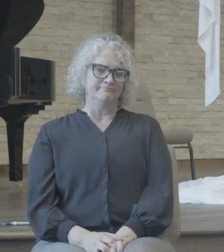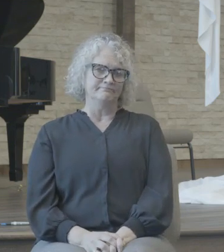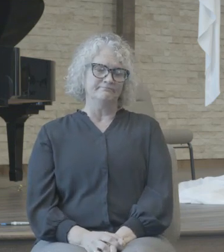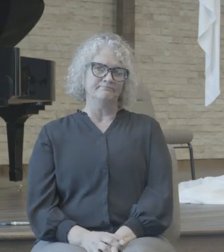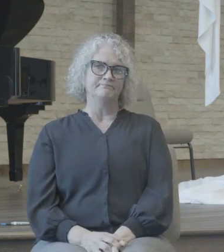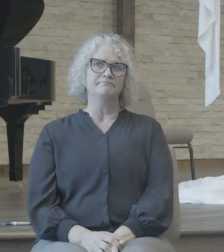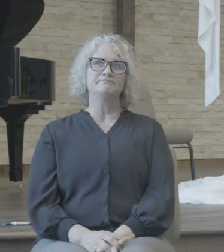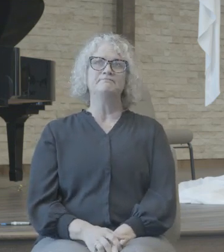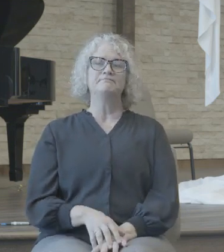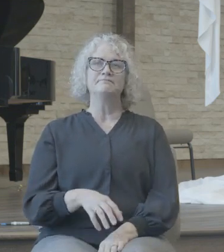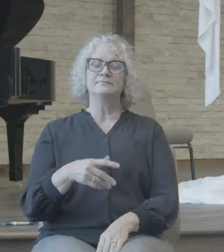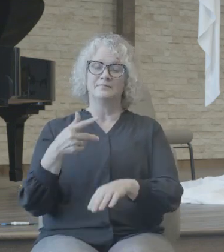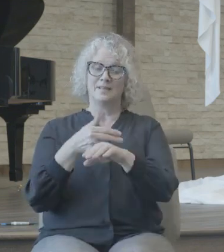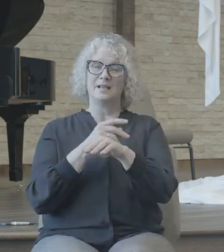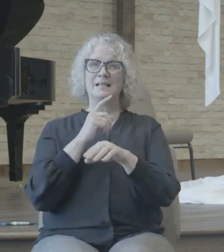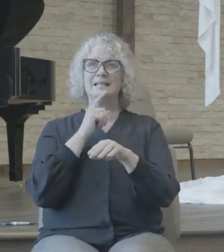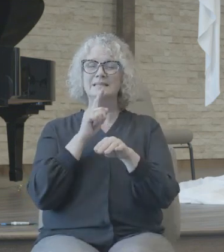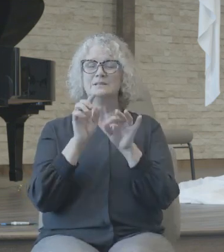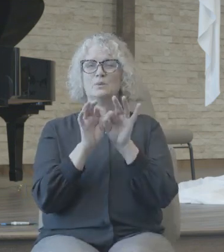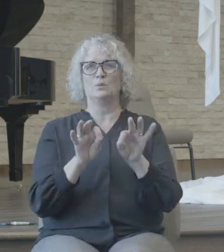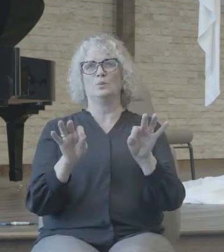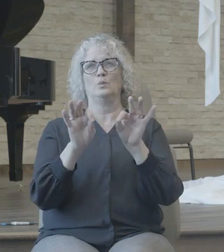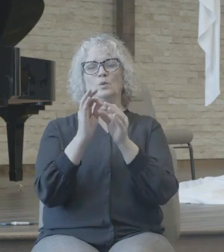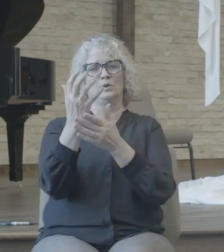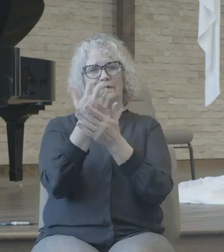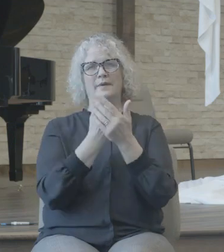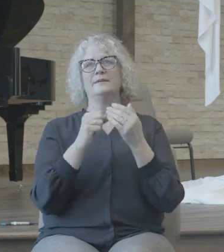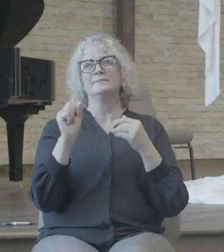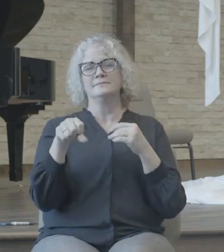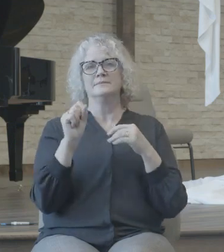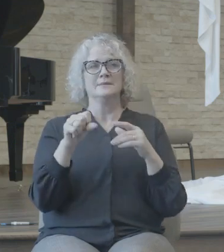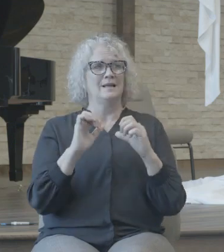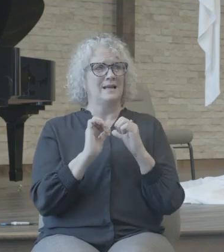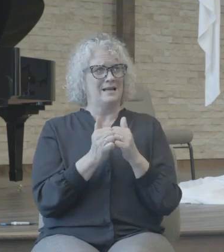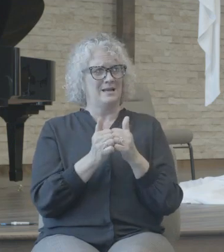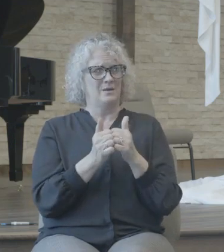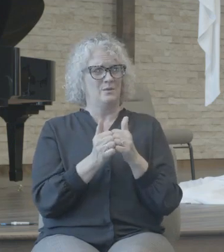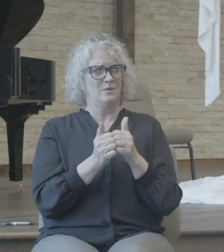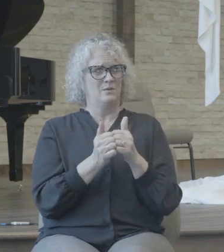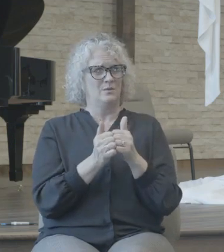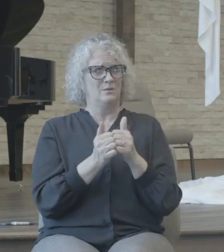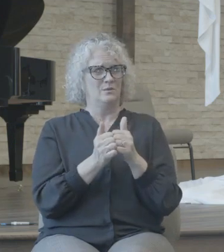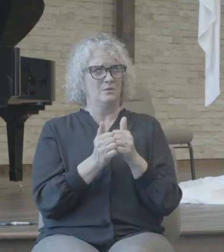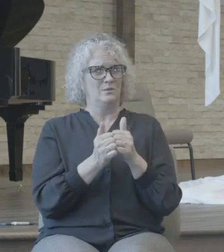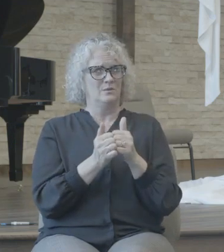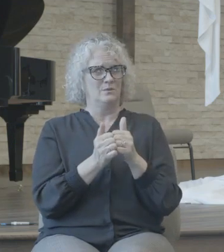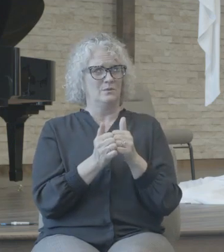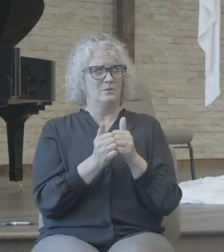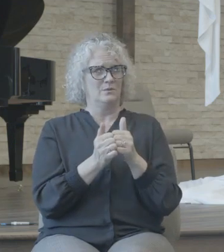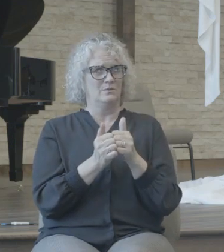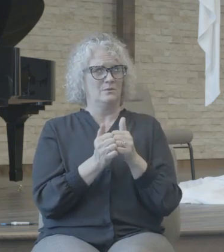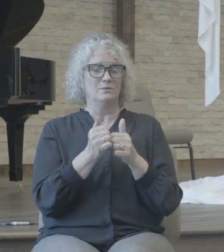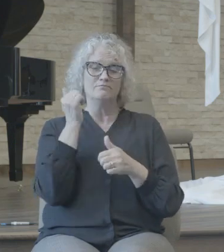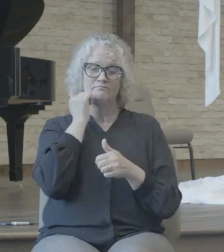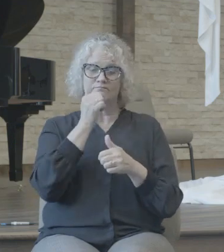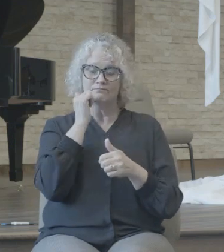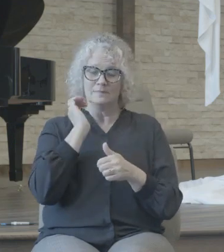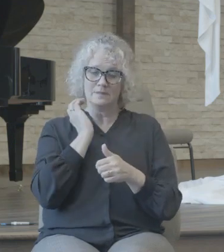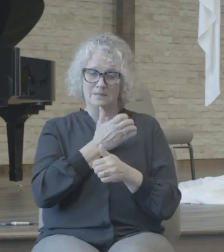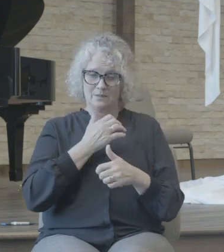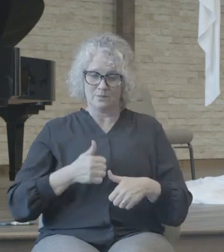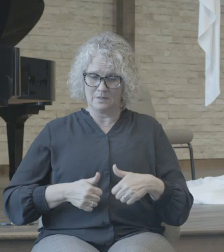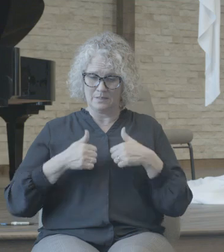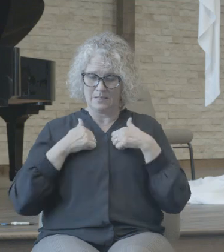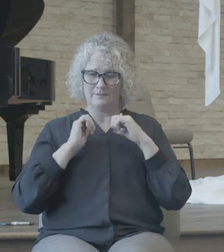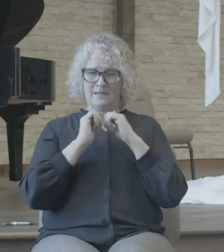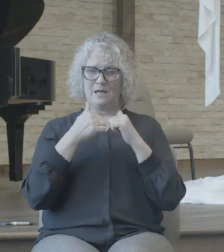Worthy is the Lamb. So how are we, as we live our lives, expressing that and